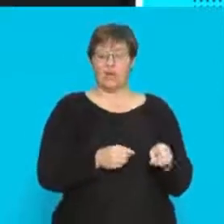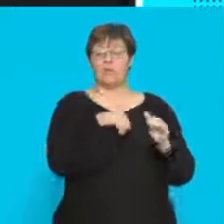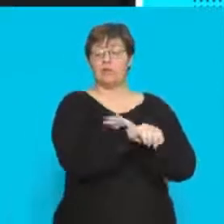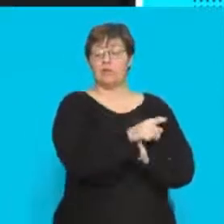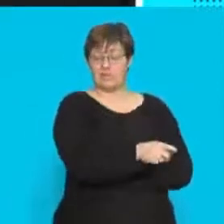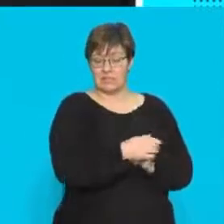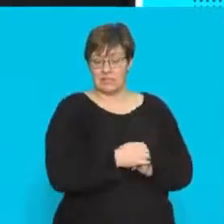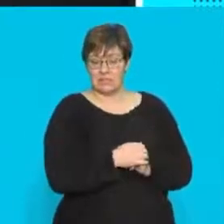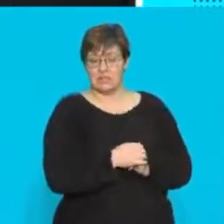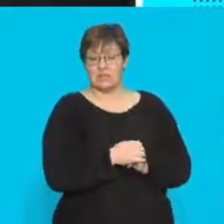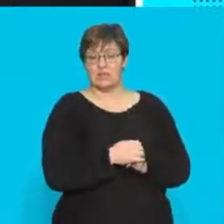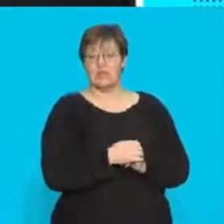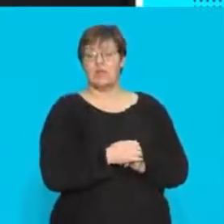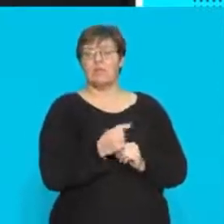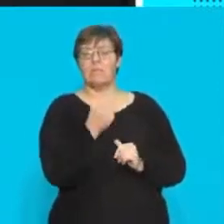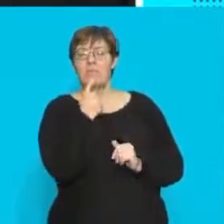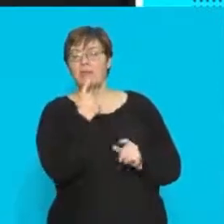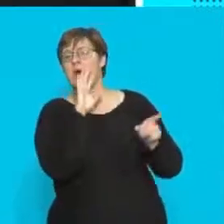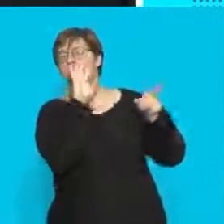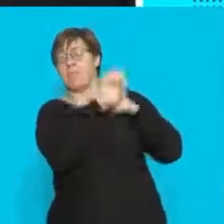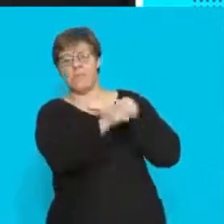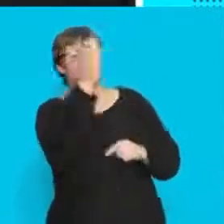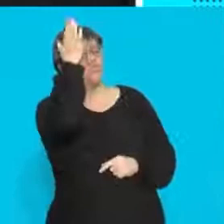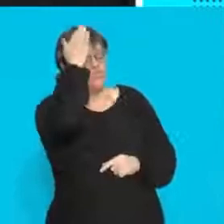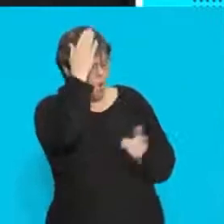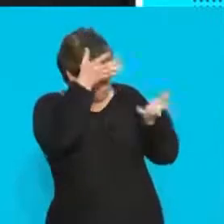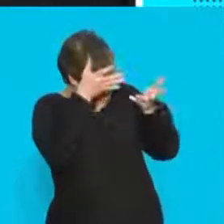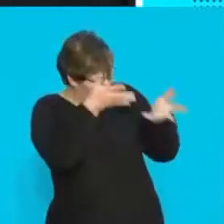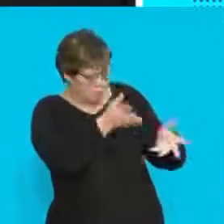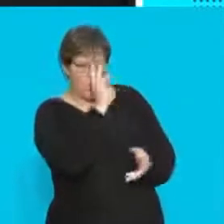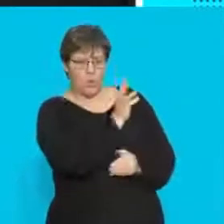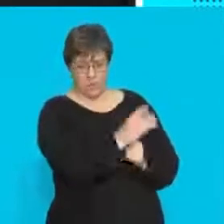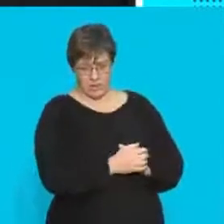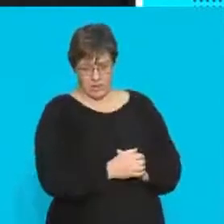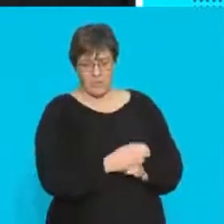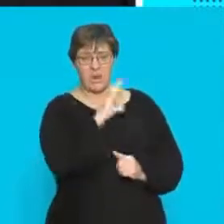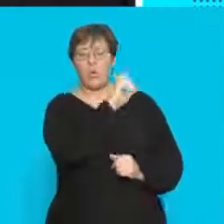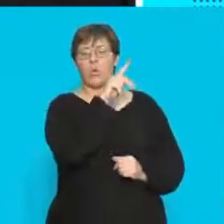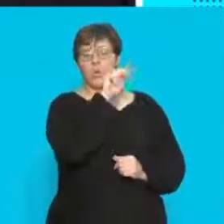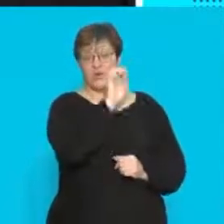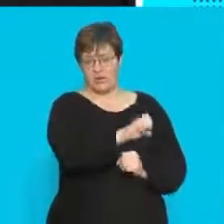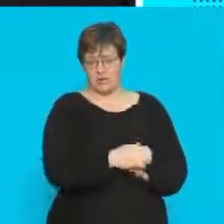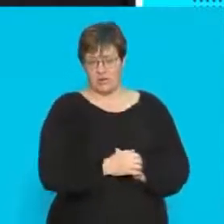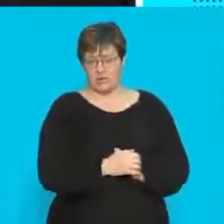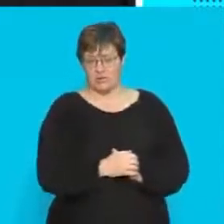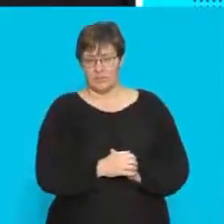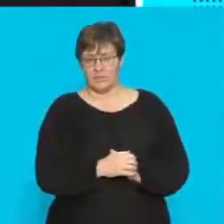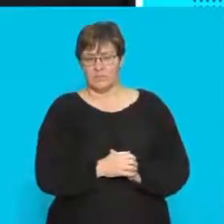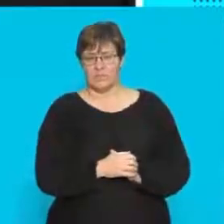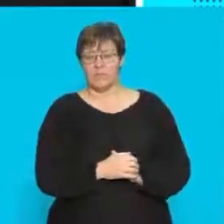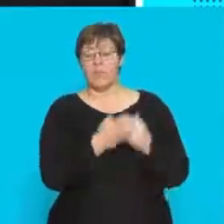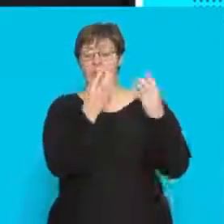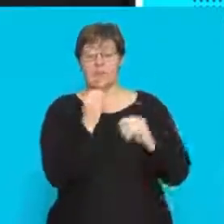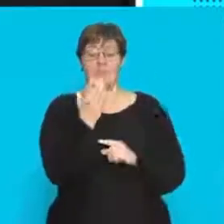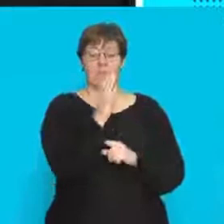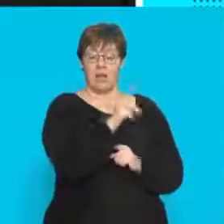asexual reproduction, it's about predictability. It's making clones. So if